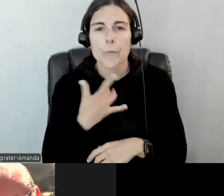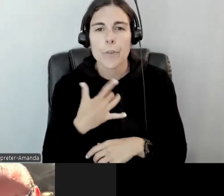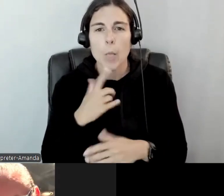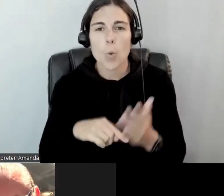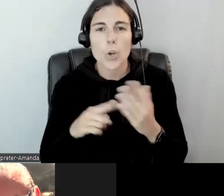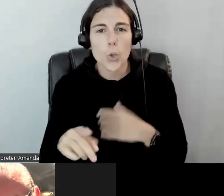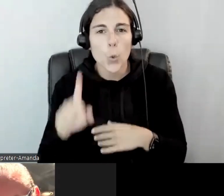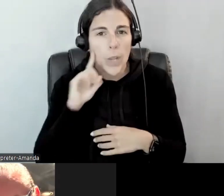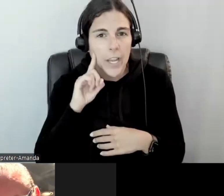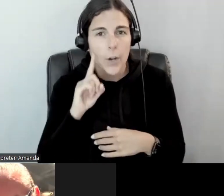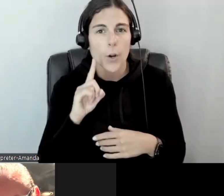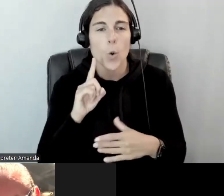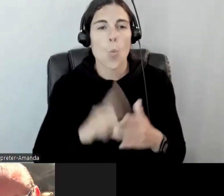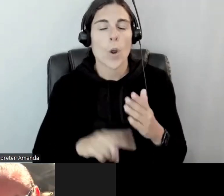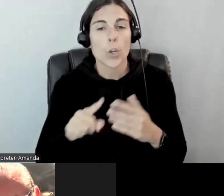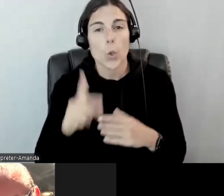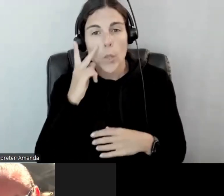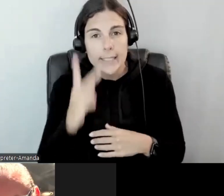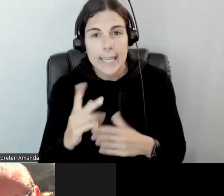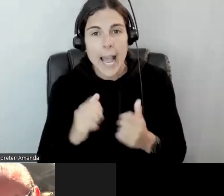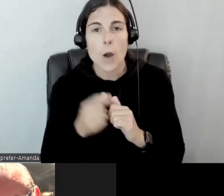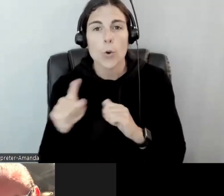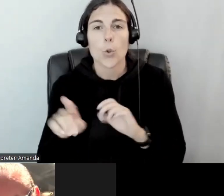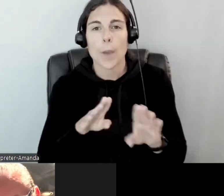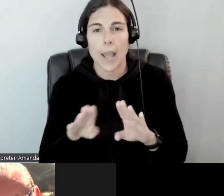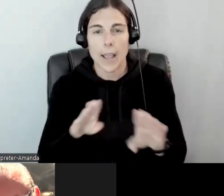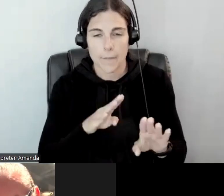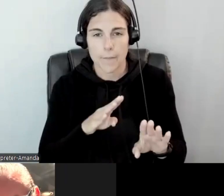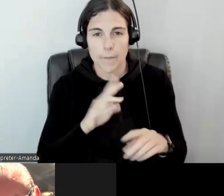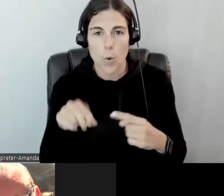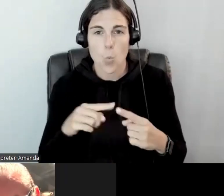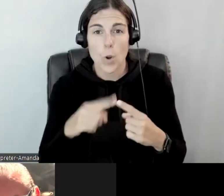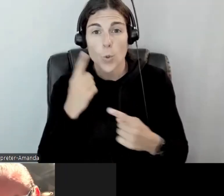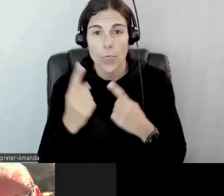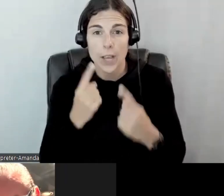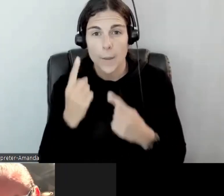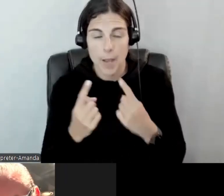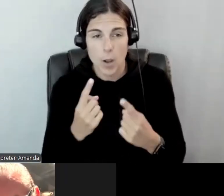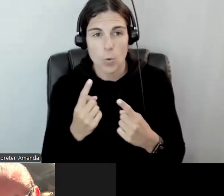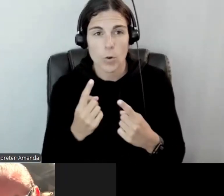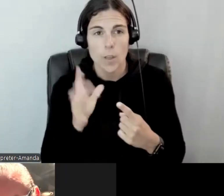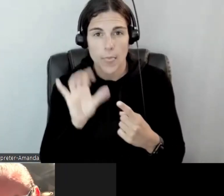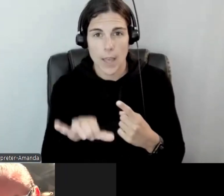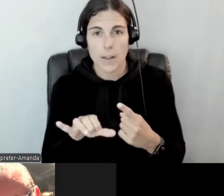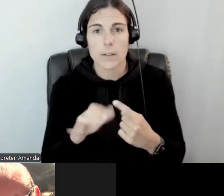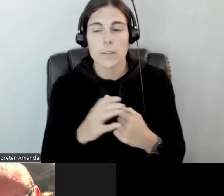hear? What do you see? How do you behave when you think about, you know, that?